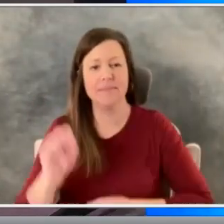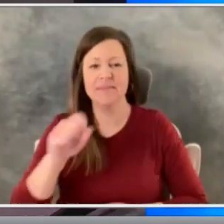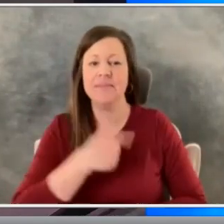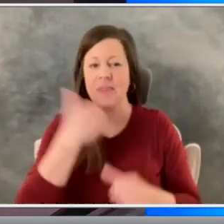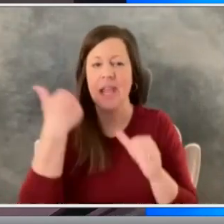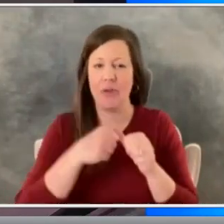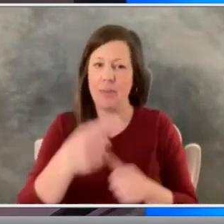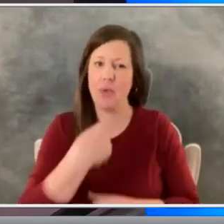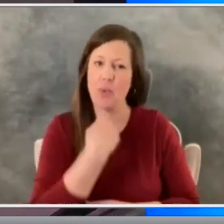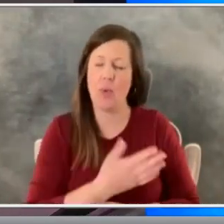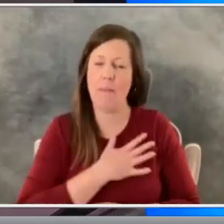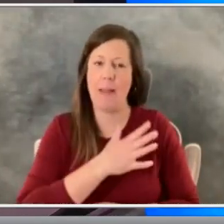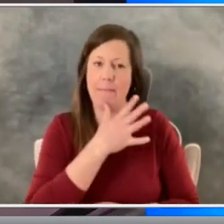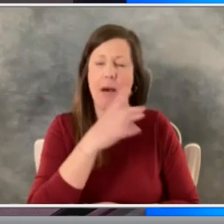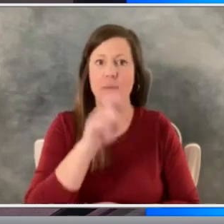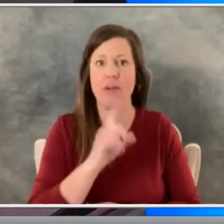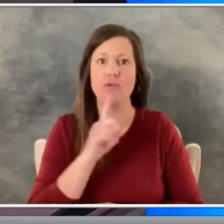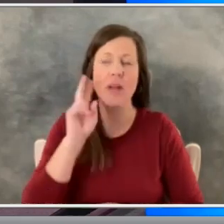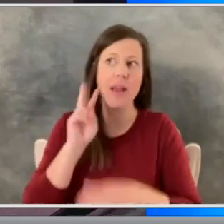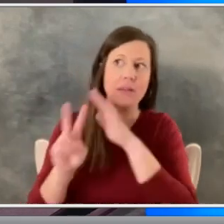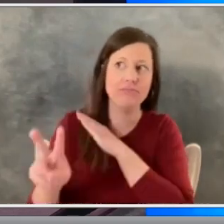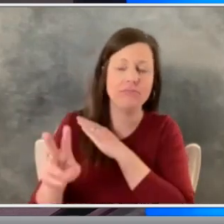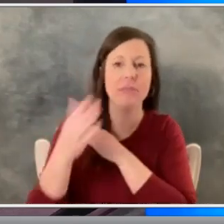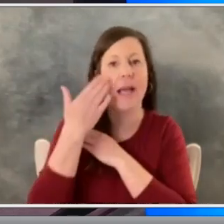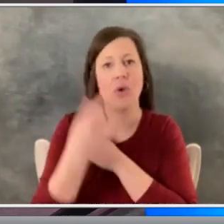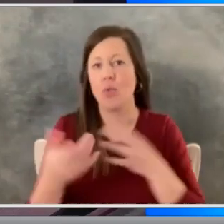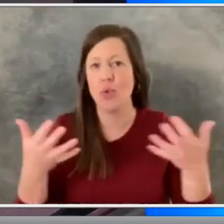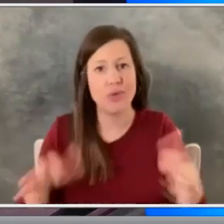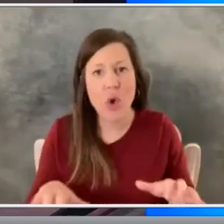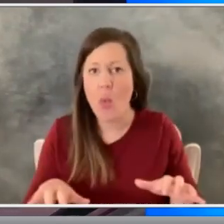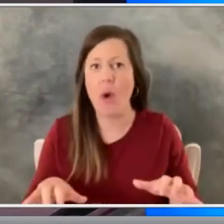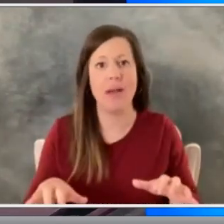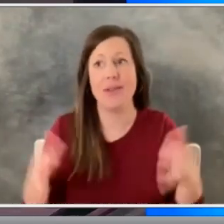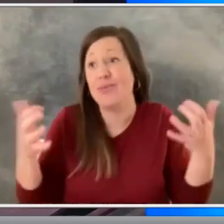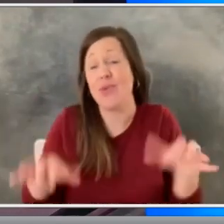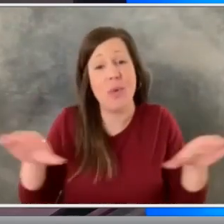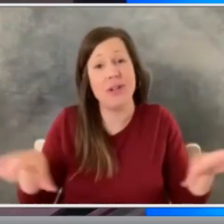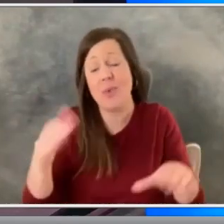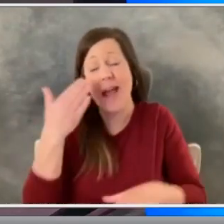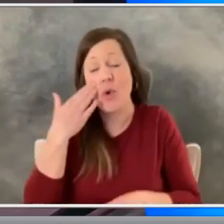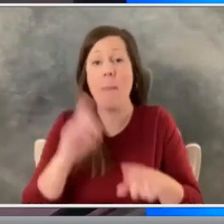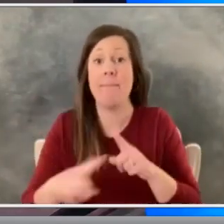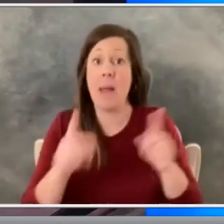to look ahead as badly as you don't want to do this. You told her you've got to have a plan, because if you wait till one of you breaks a hip, it's too